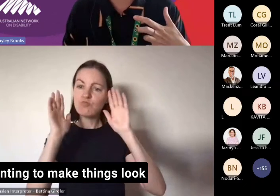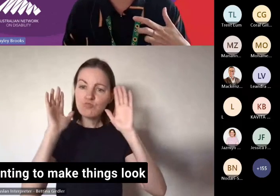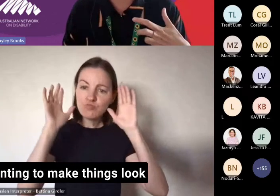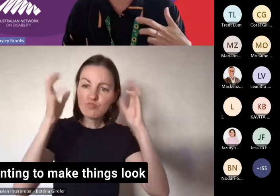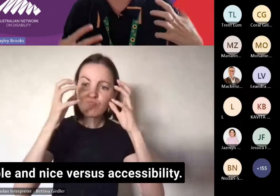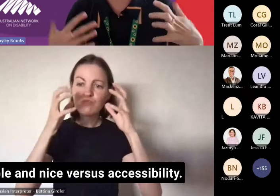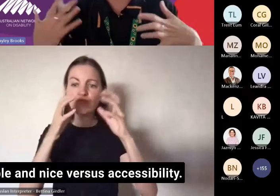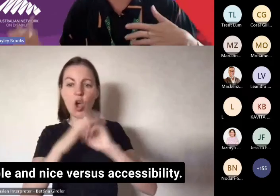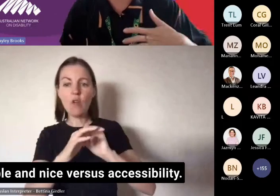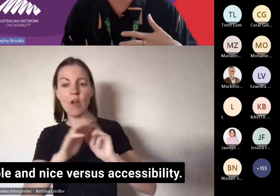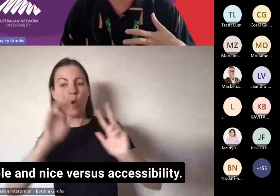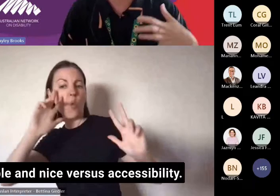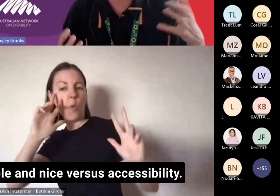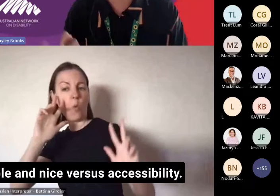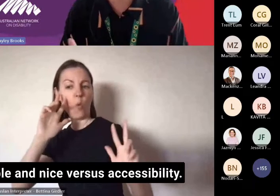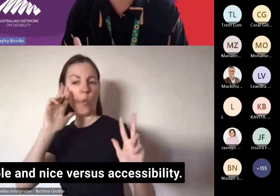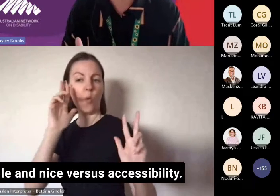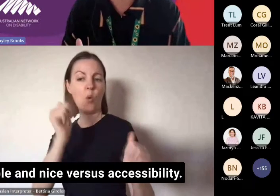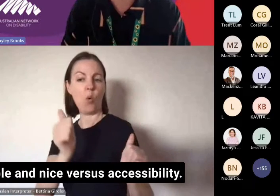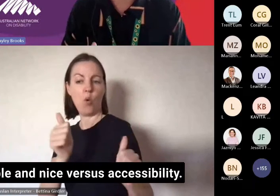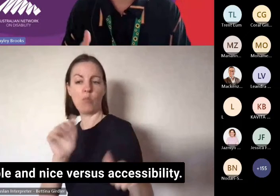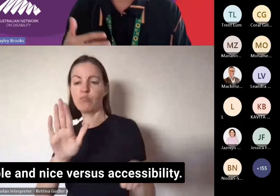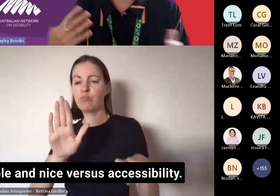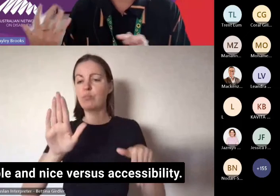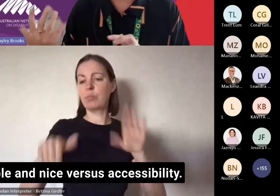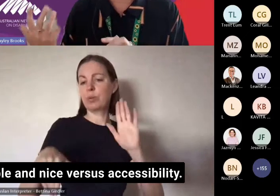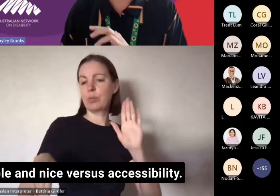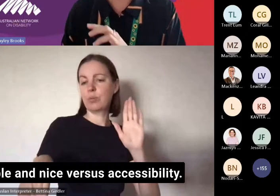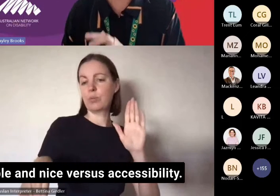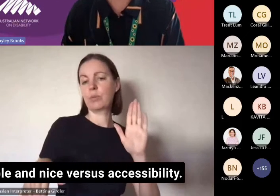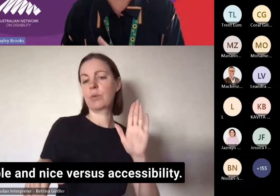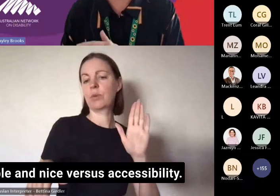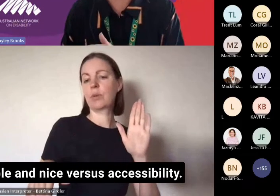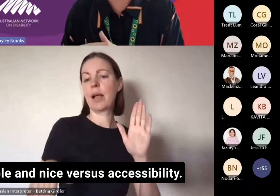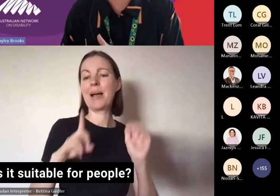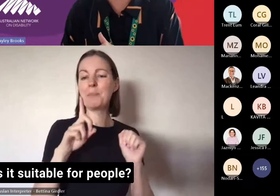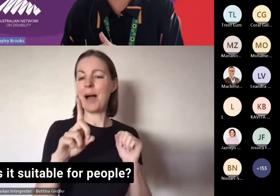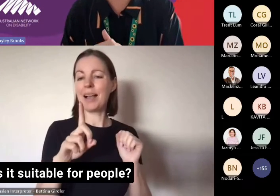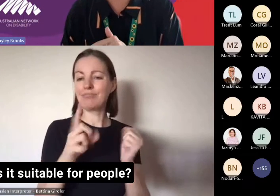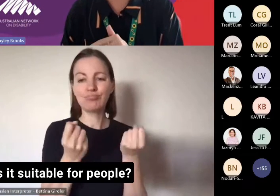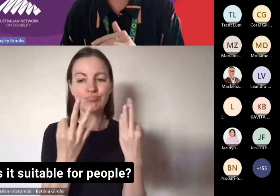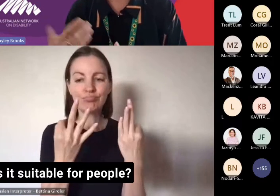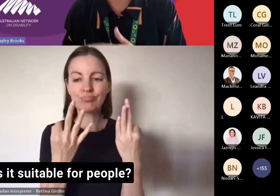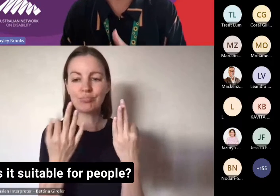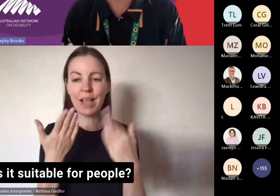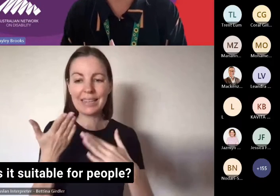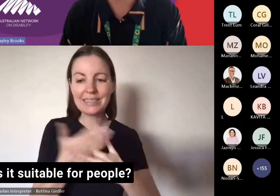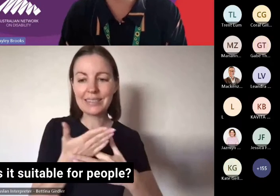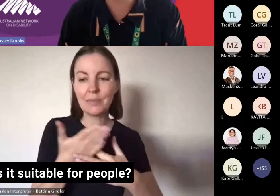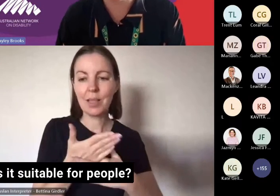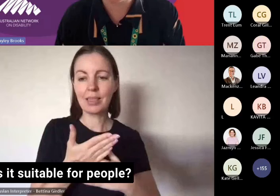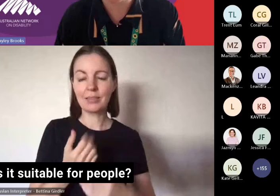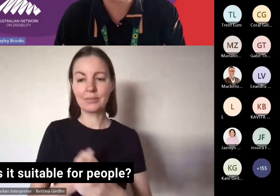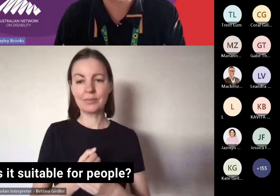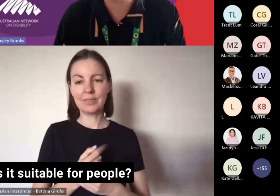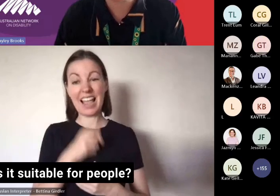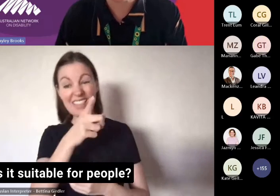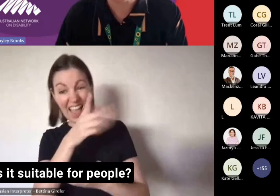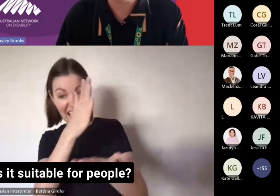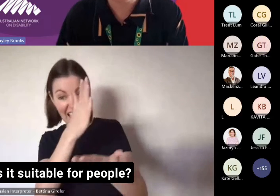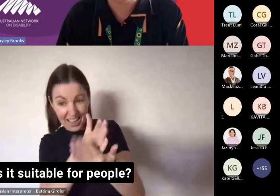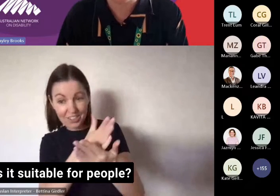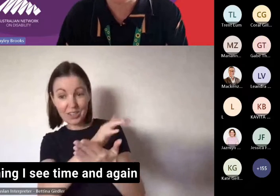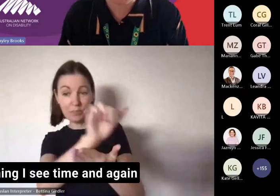things look really sort of fashionable and nice versus accessibility, and actually, is it suitable